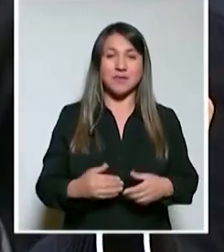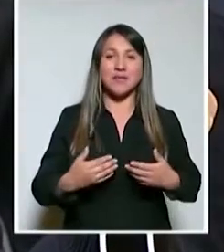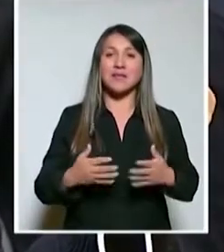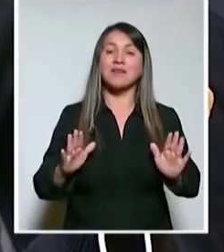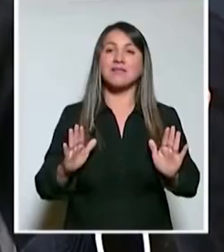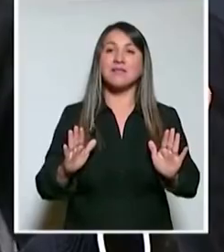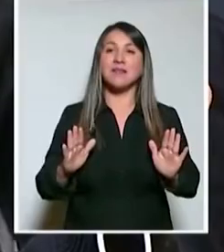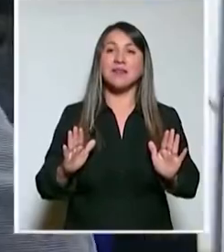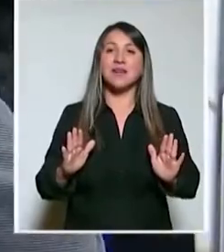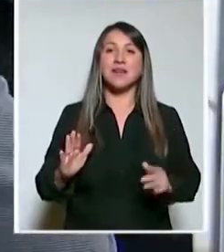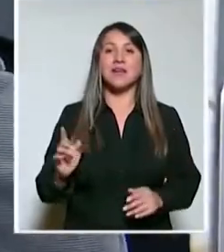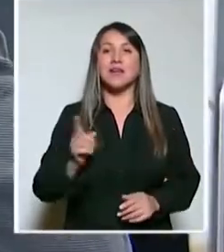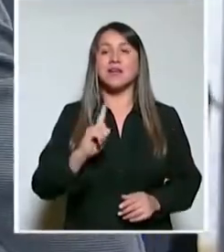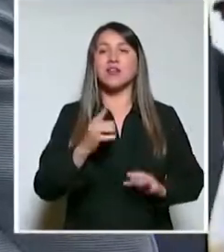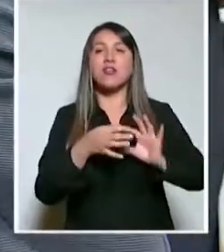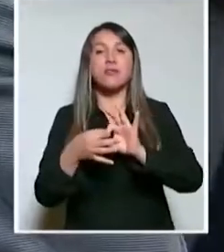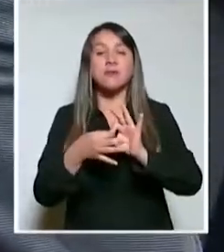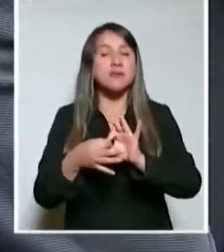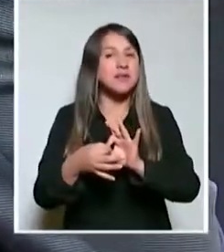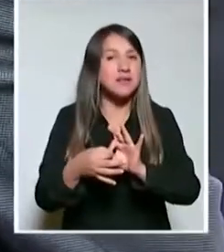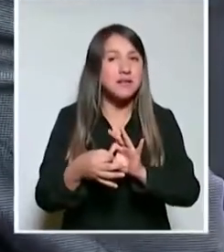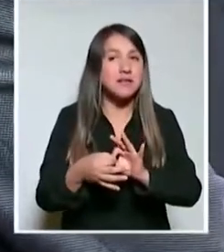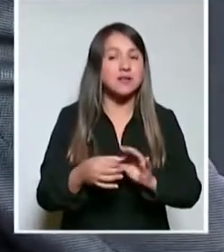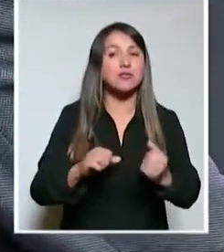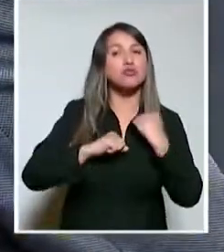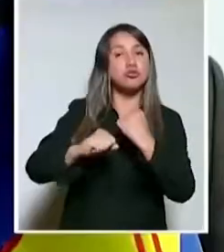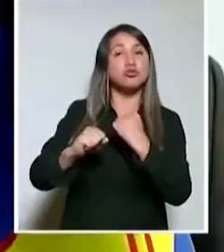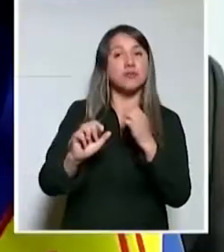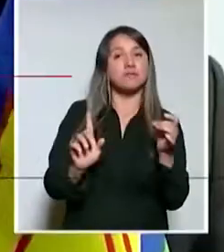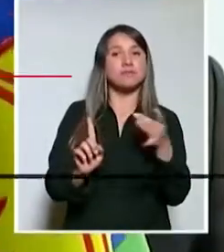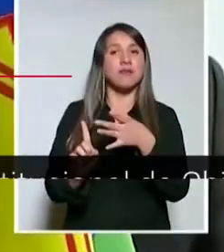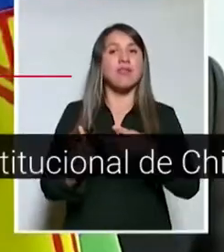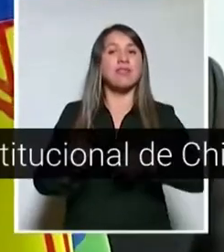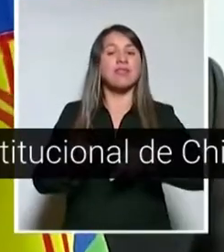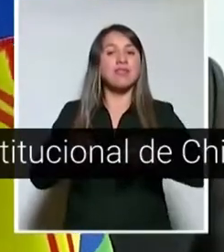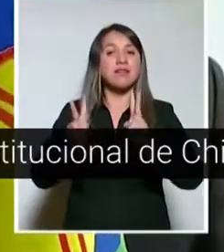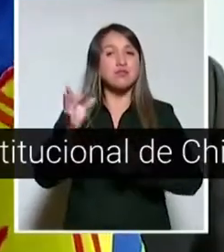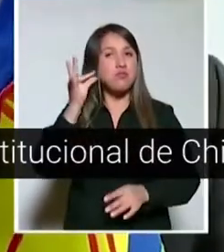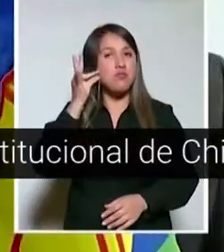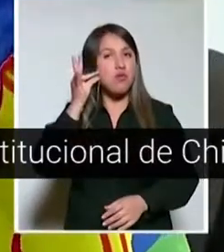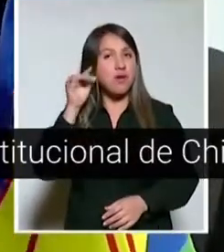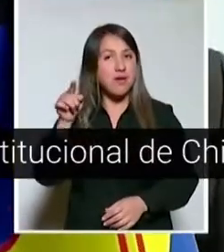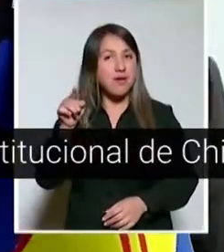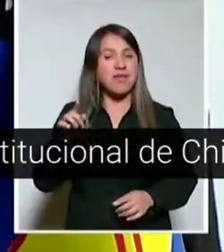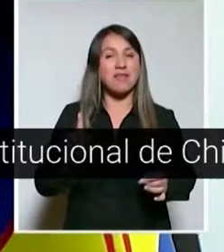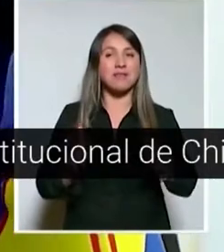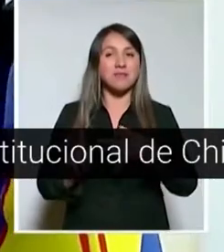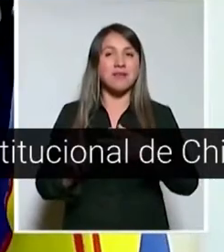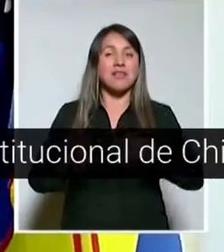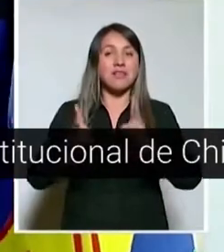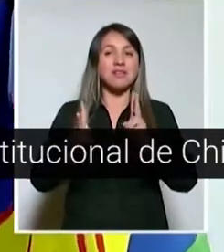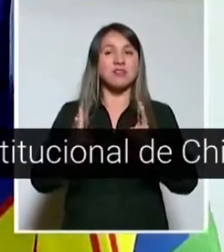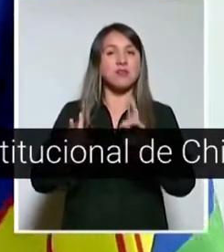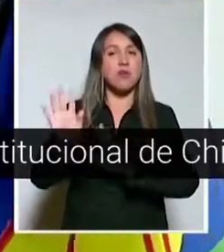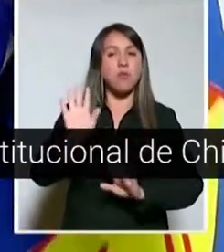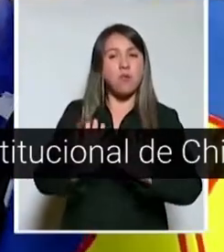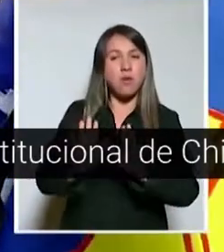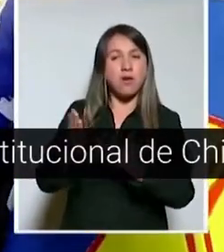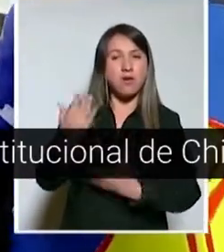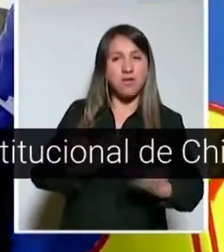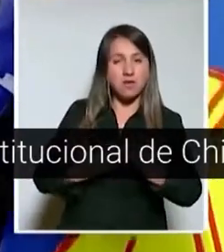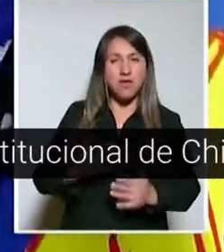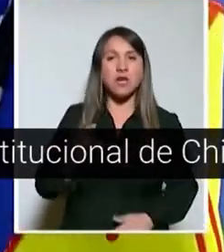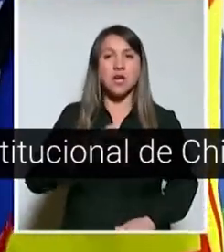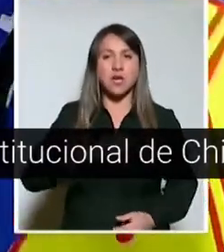que no atente contra los derechos de las mujeres, con los derechos de las cuidadoras, en un